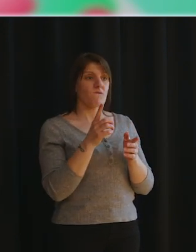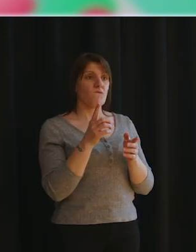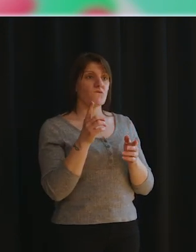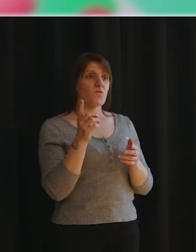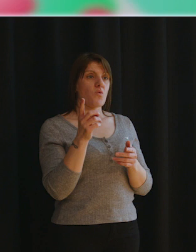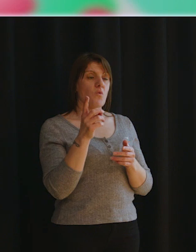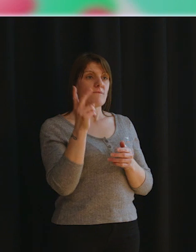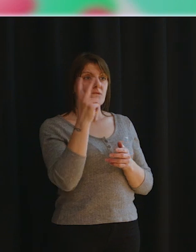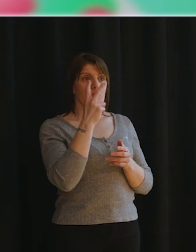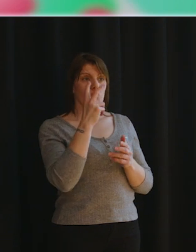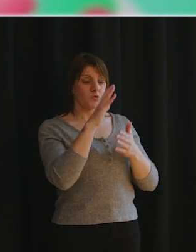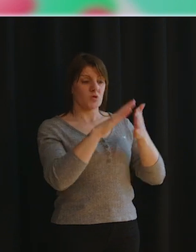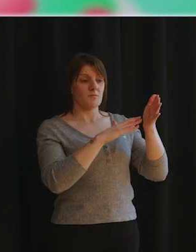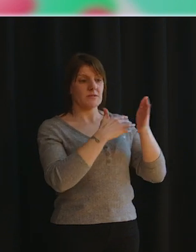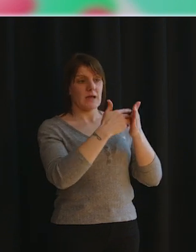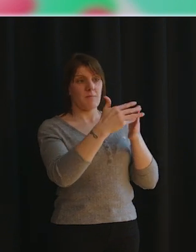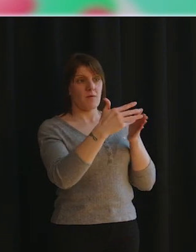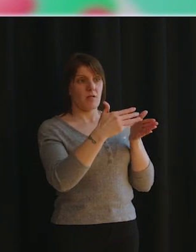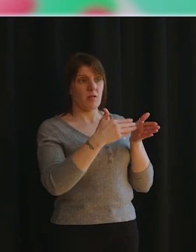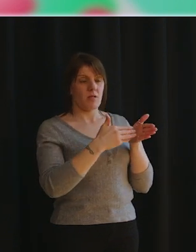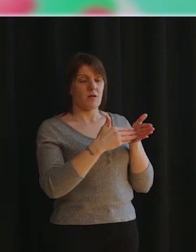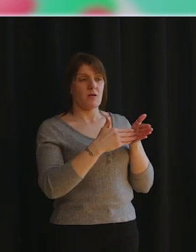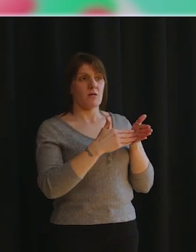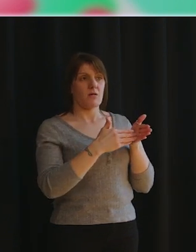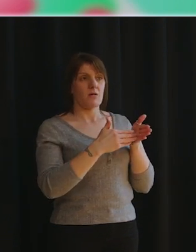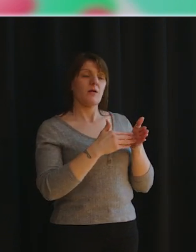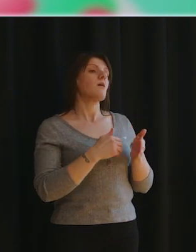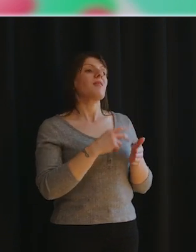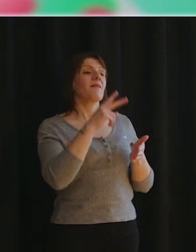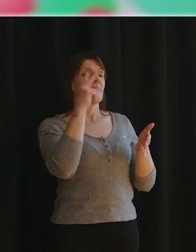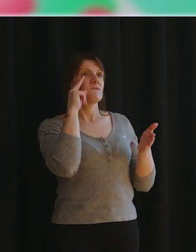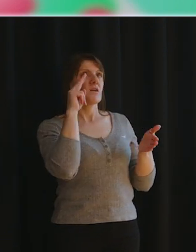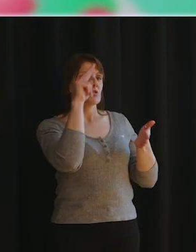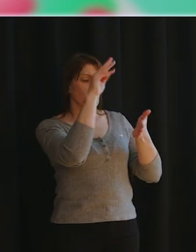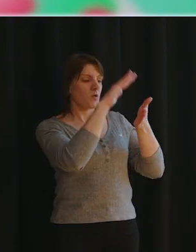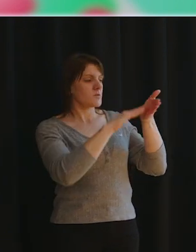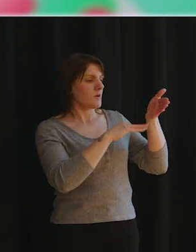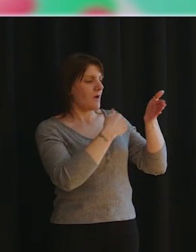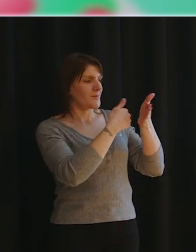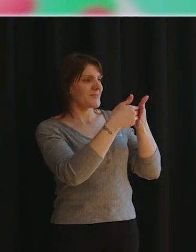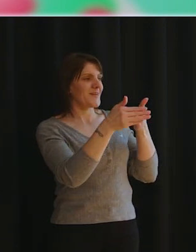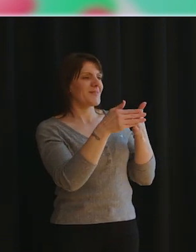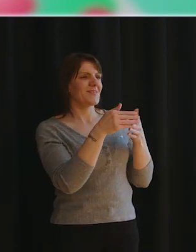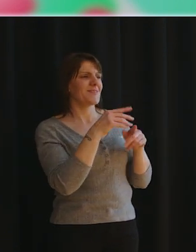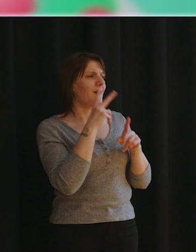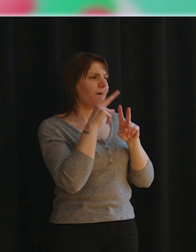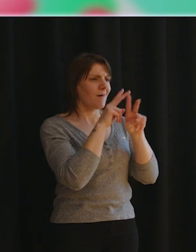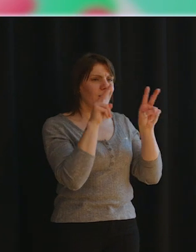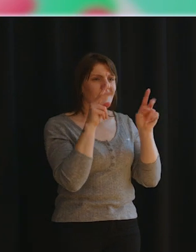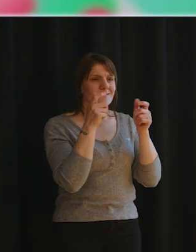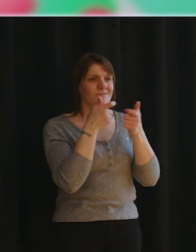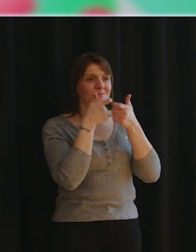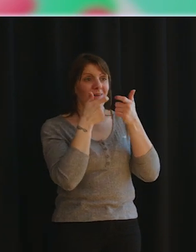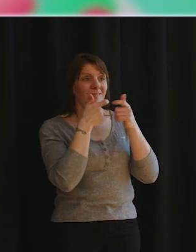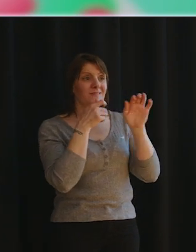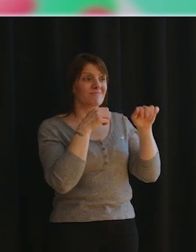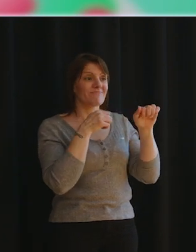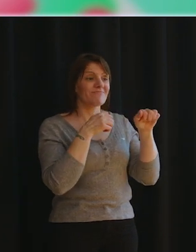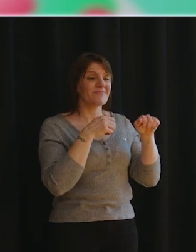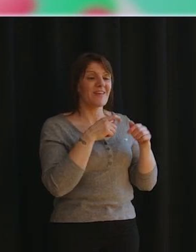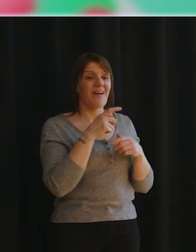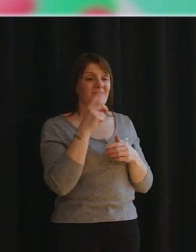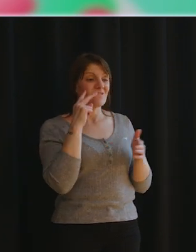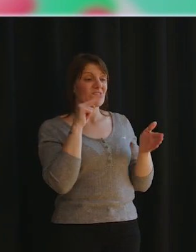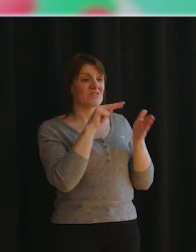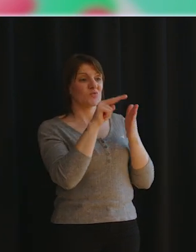timetable. Quite often, the visual timetable, I can see people smiling here and going, yep, quite often the visual